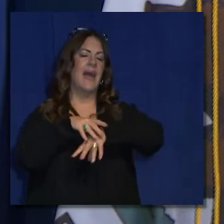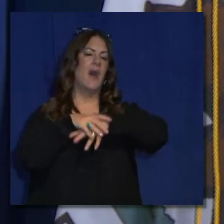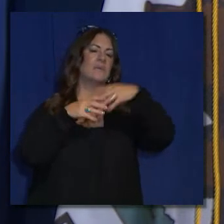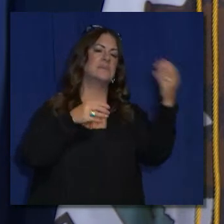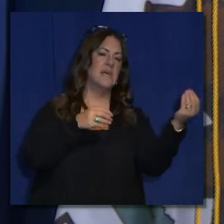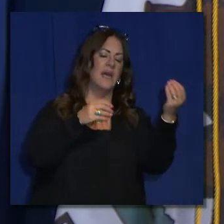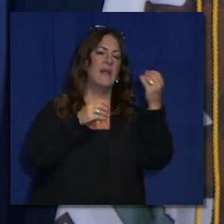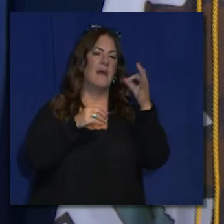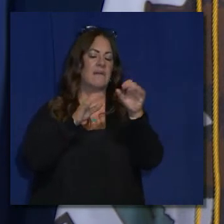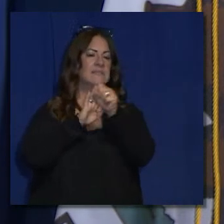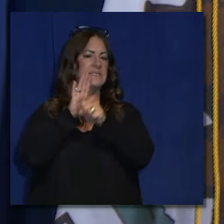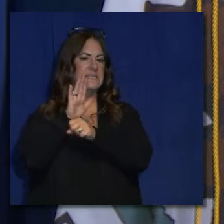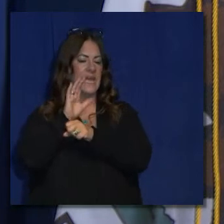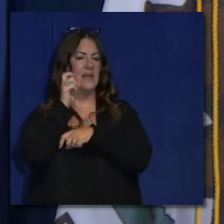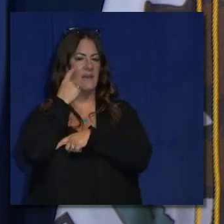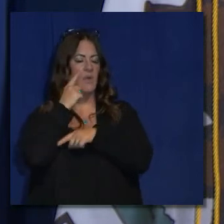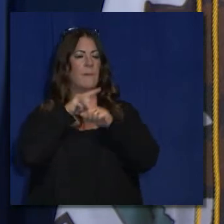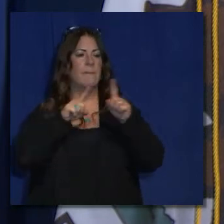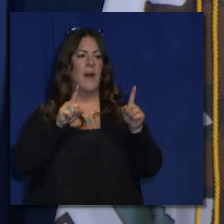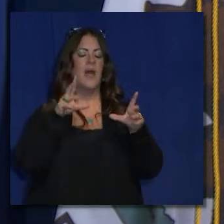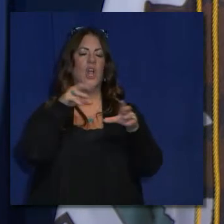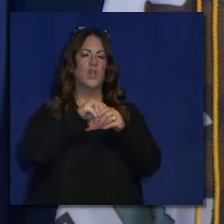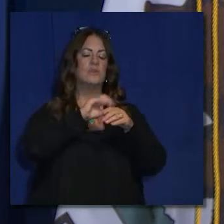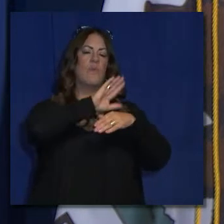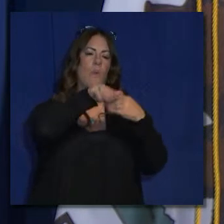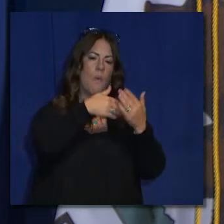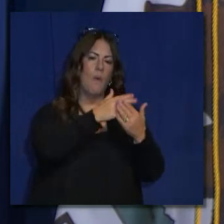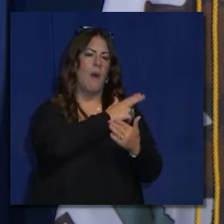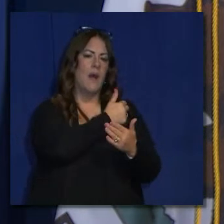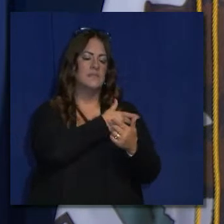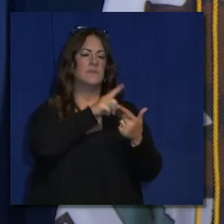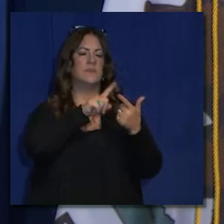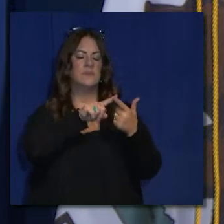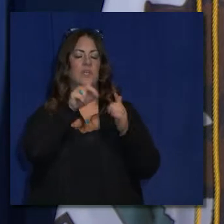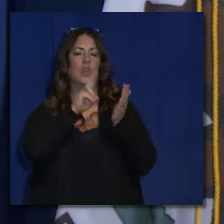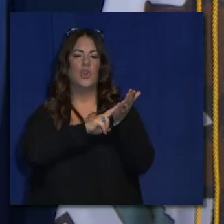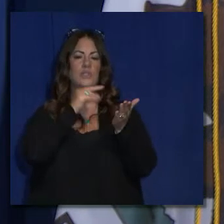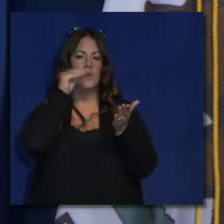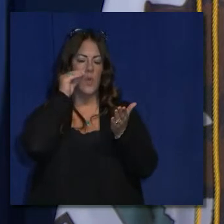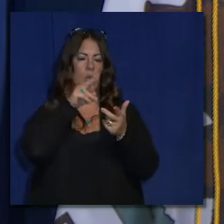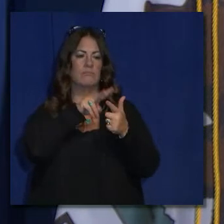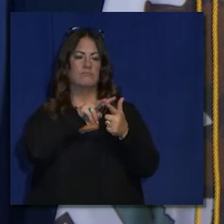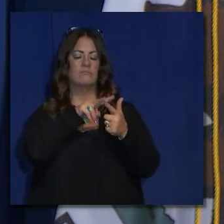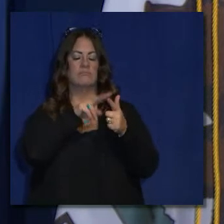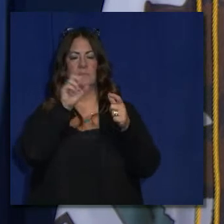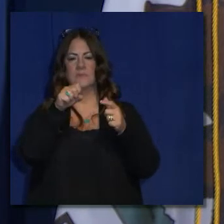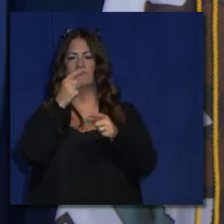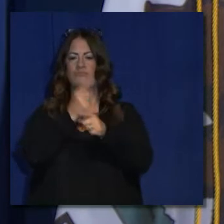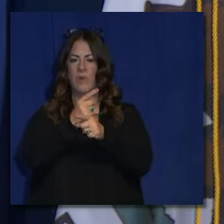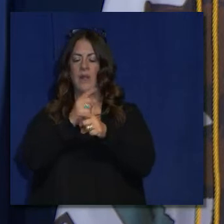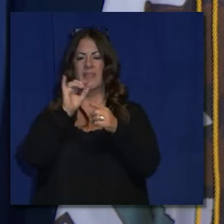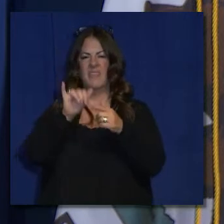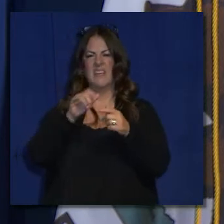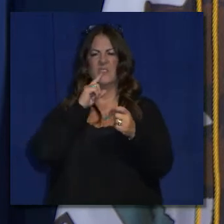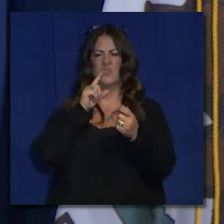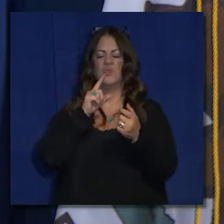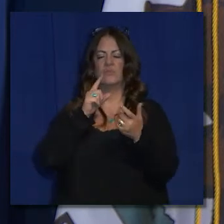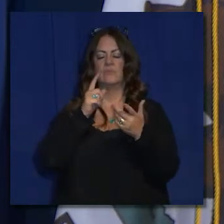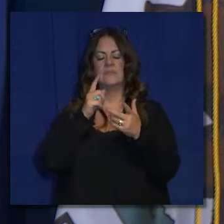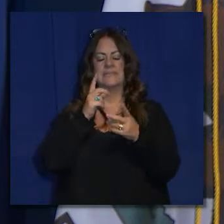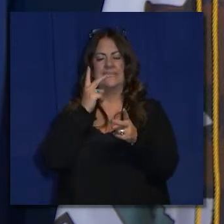all hospitals, all nursing homes in the state, is the one proposal we've made, yes. And that's really, again, to address